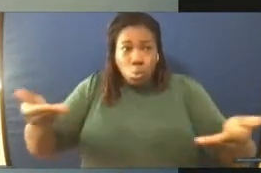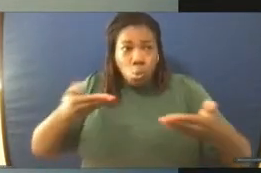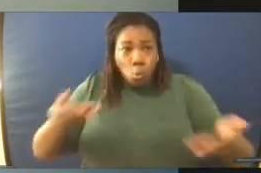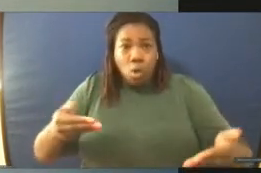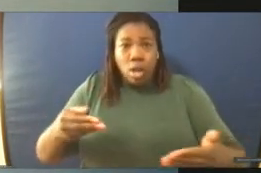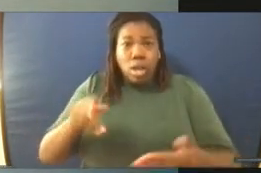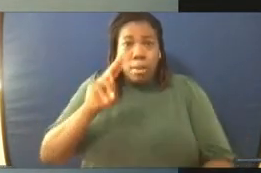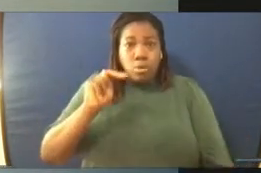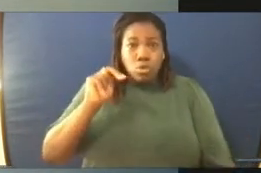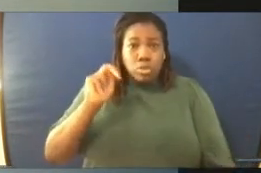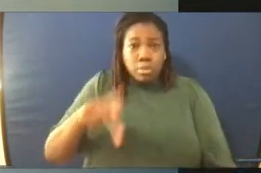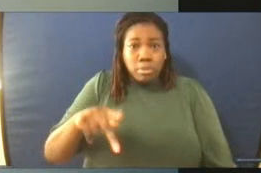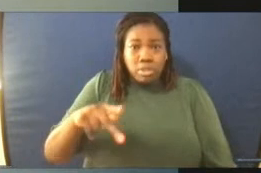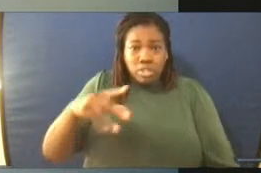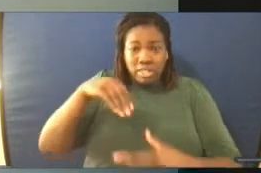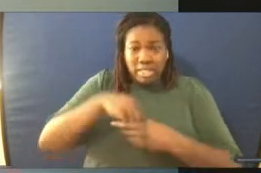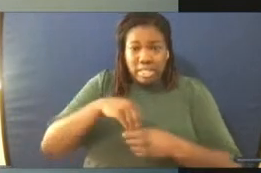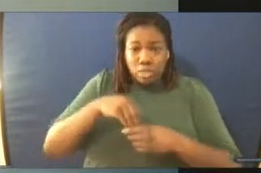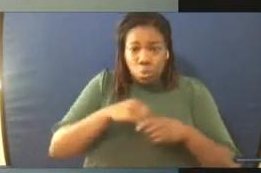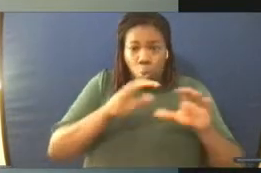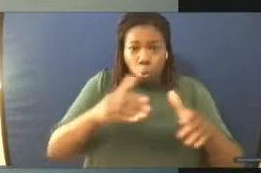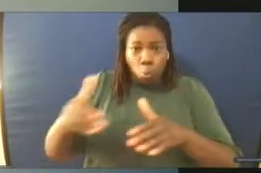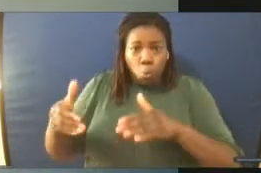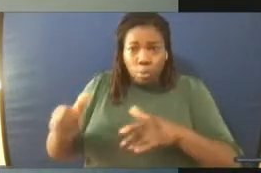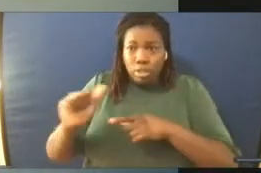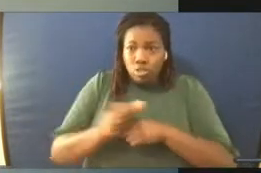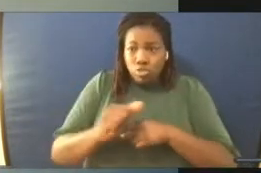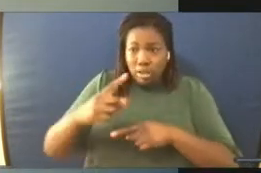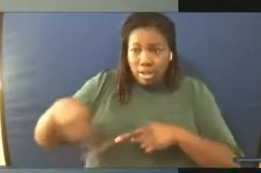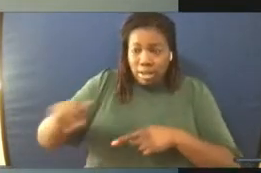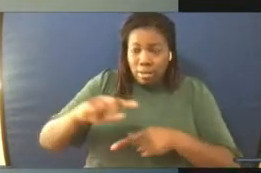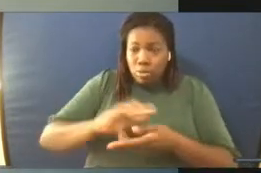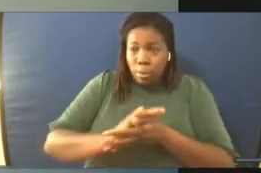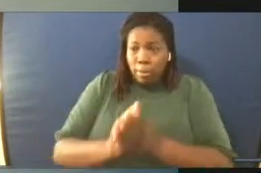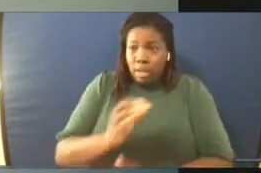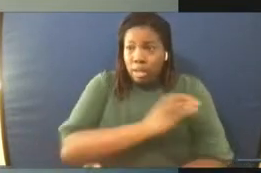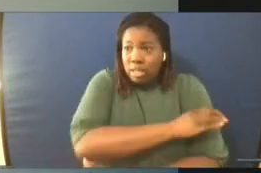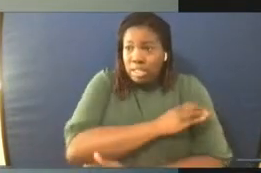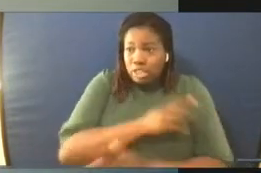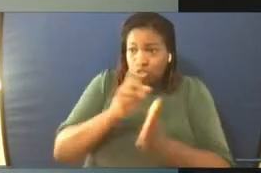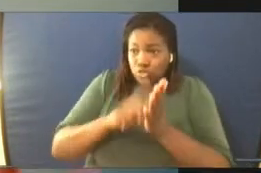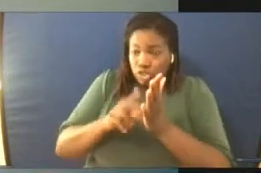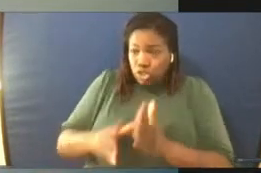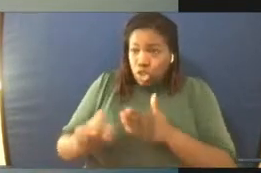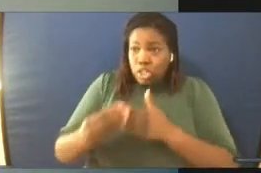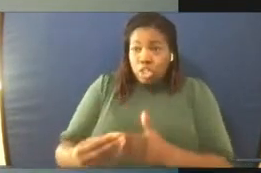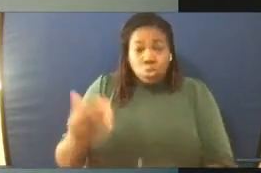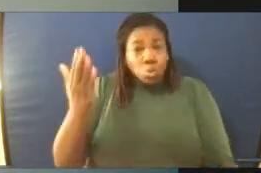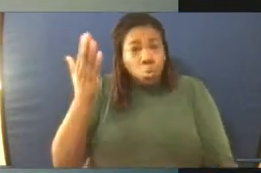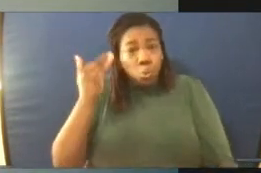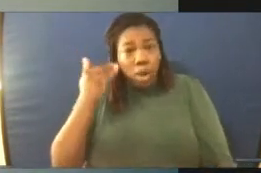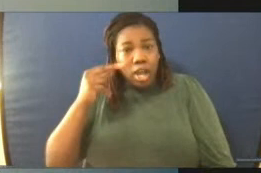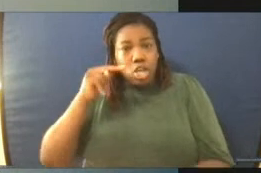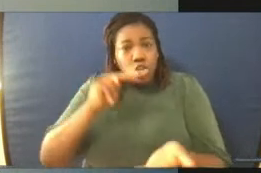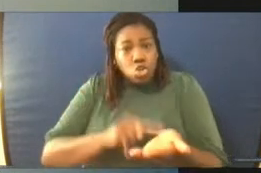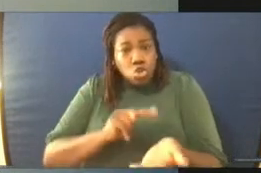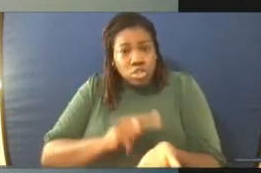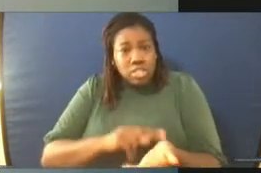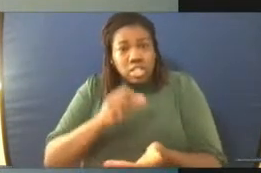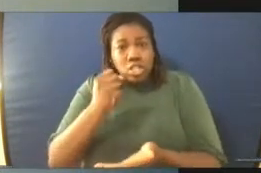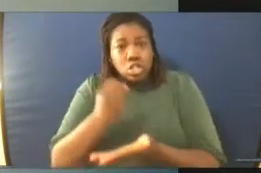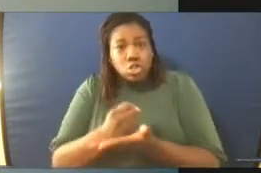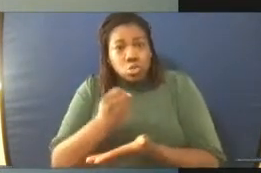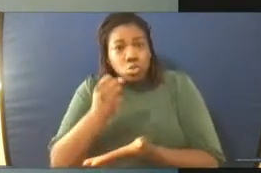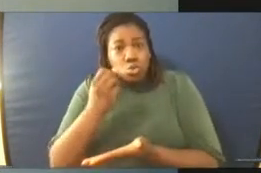into our cohorts and training them to become clinician researchers and leaders, because nursing and social work are some